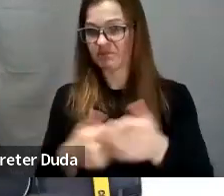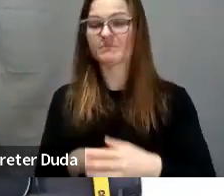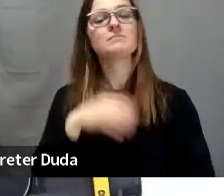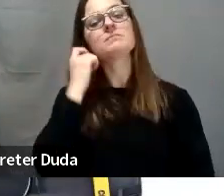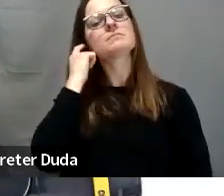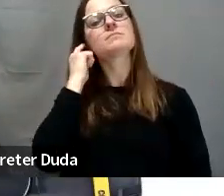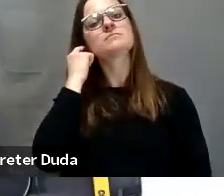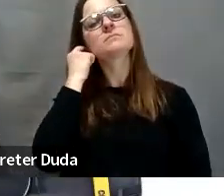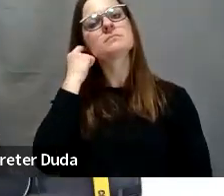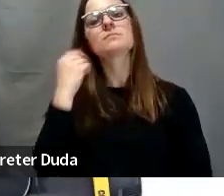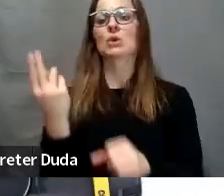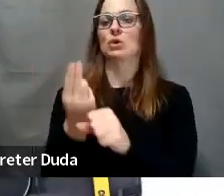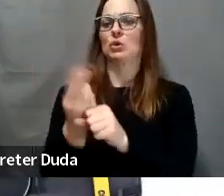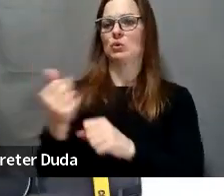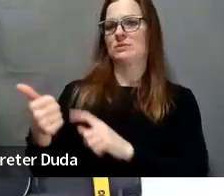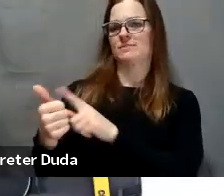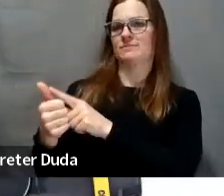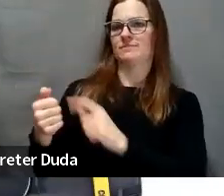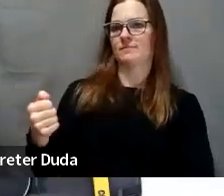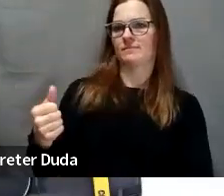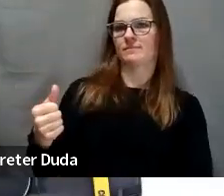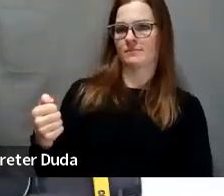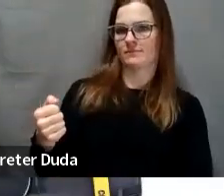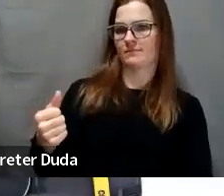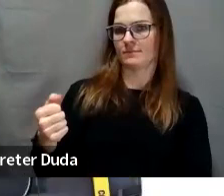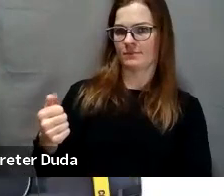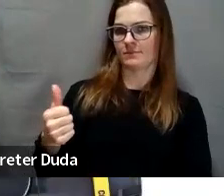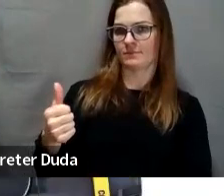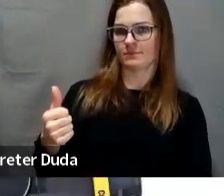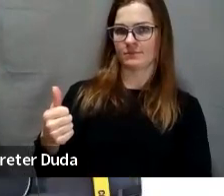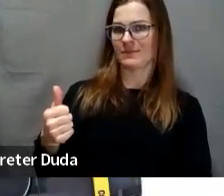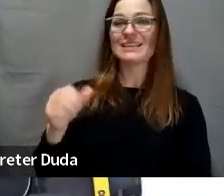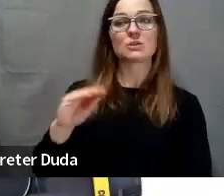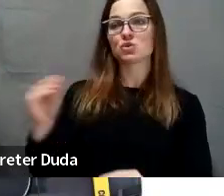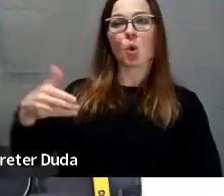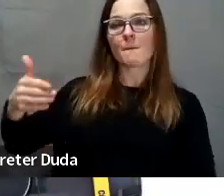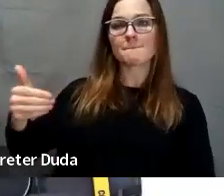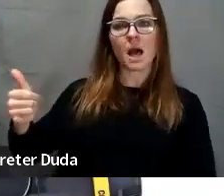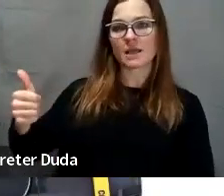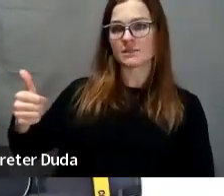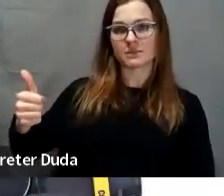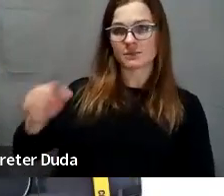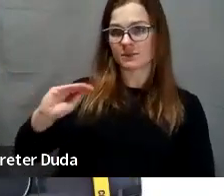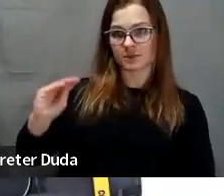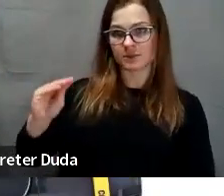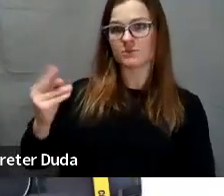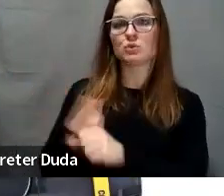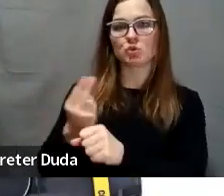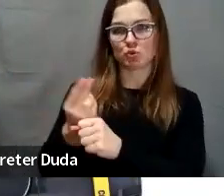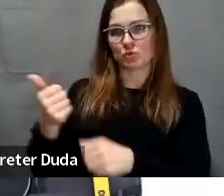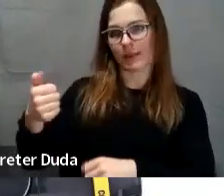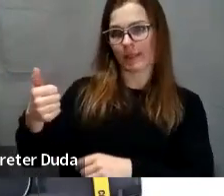your thumb or whatever else that you want to use. It doesn't have the push button. You use your thumb to turn on the